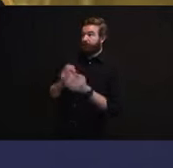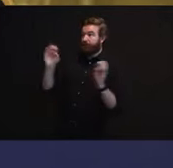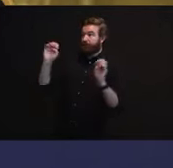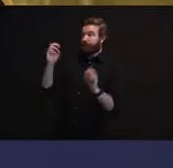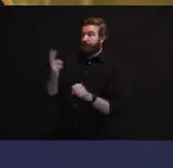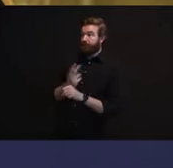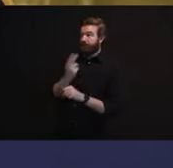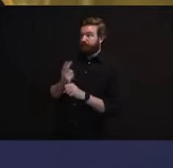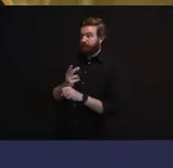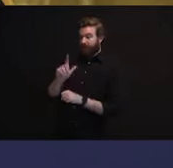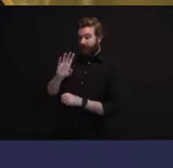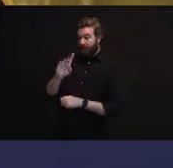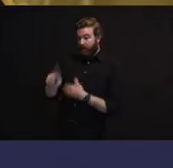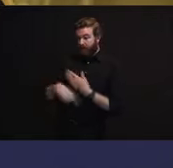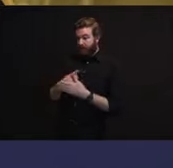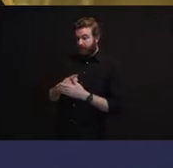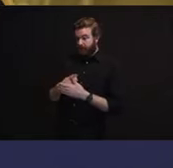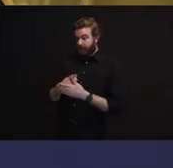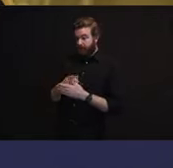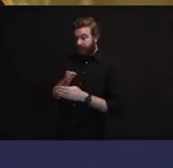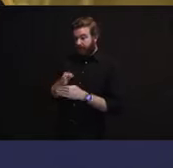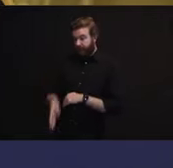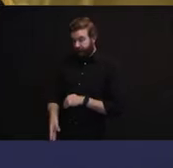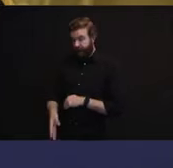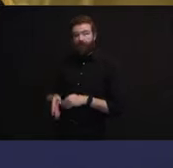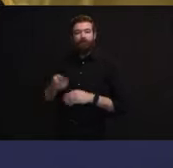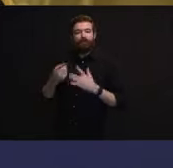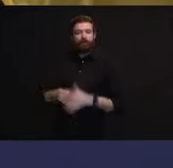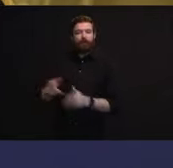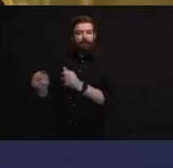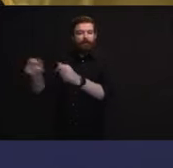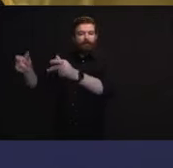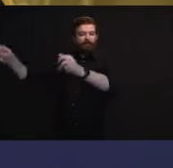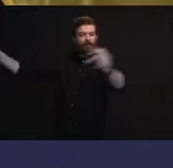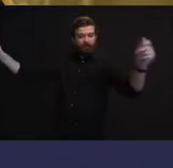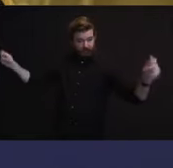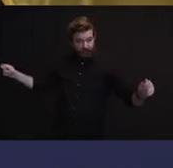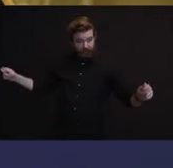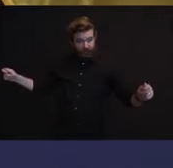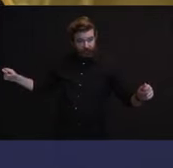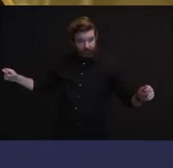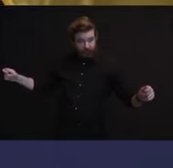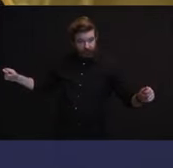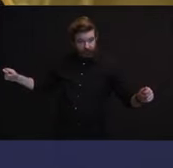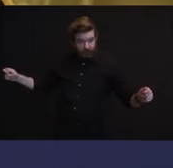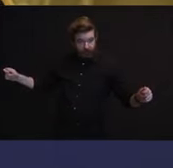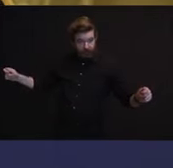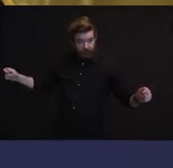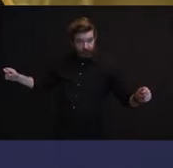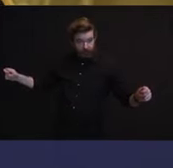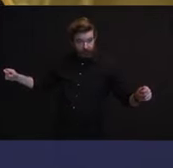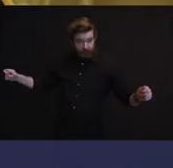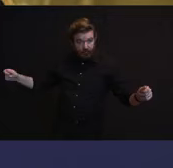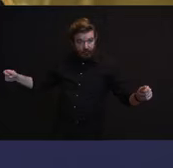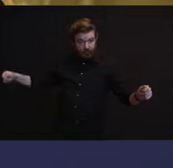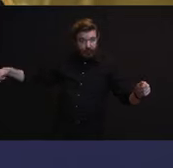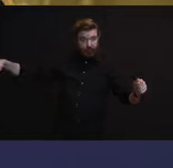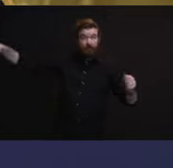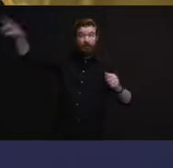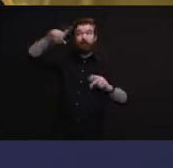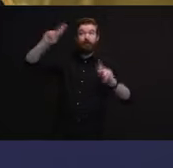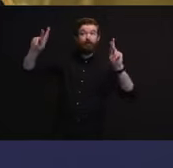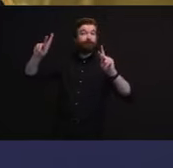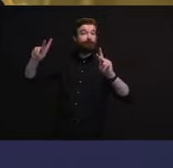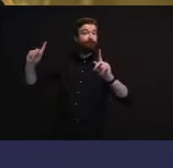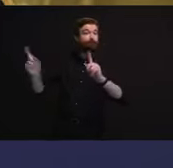workers are first up to bat, and I believe they're both in 1A. Listen, New Jersey was lower than New York,